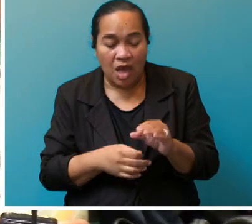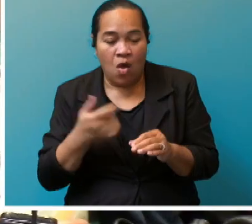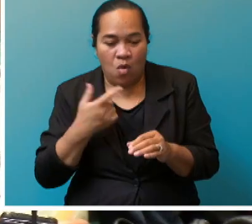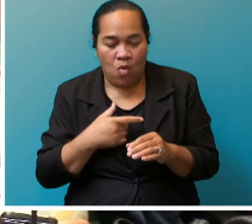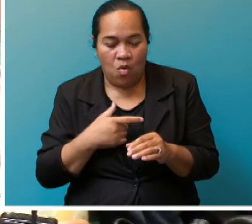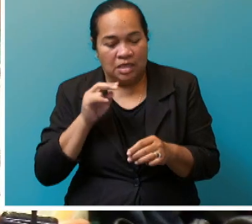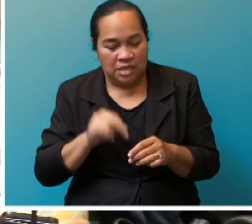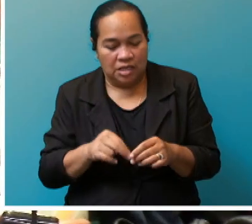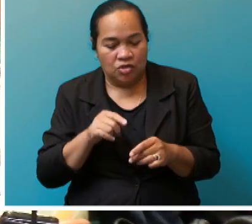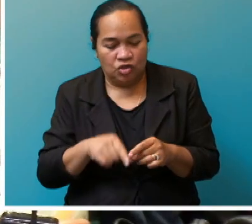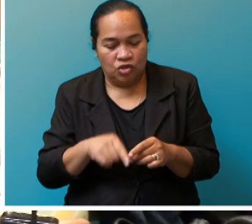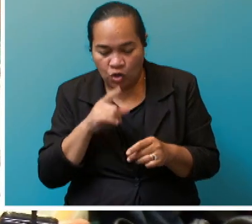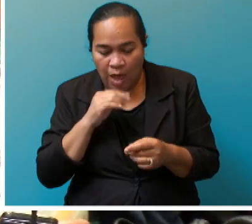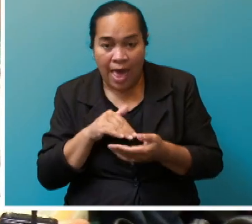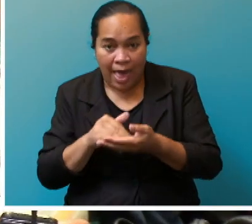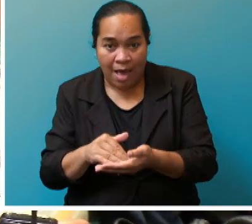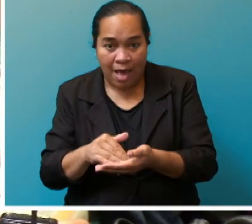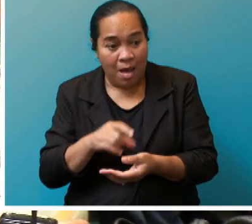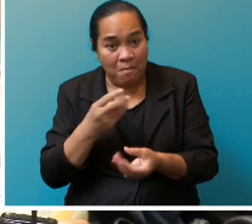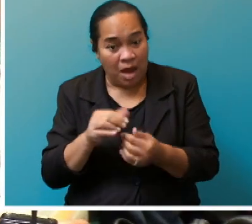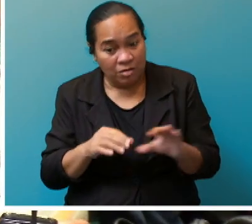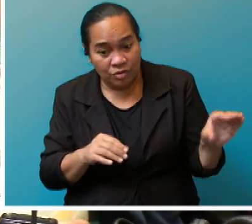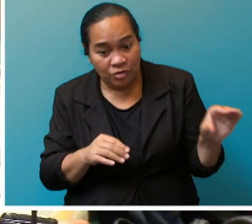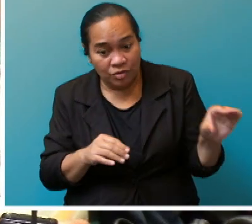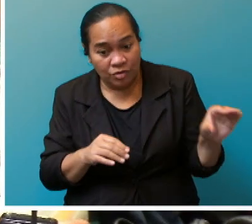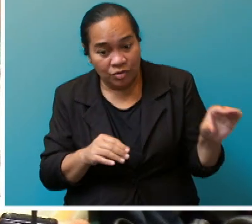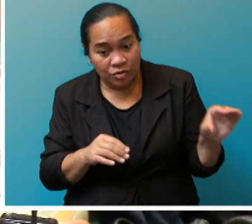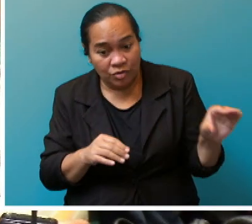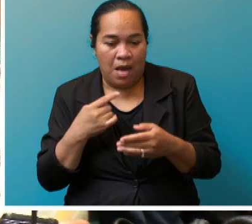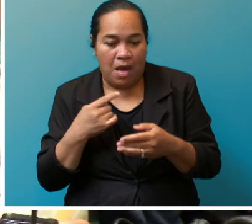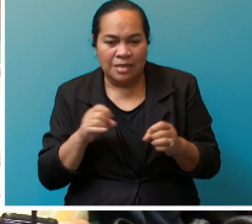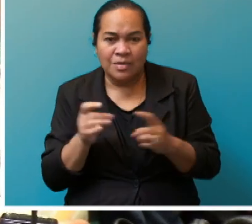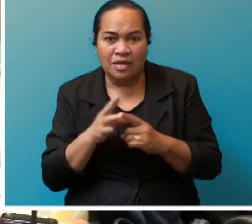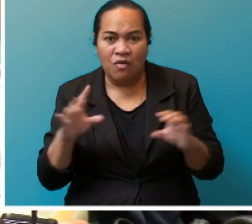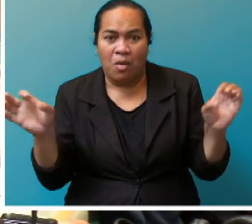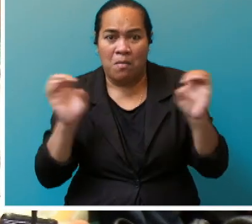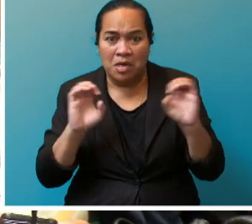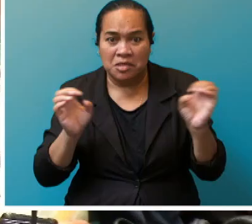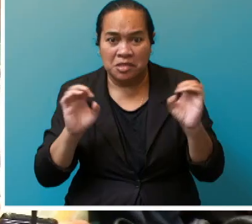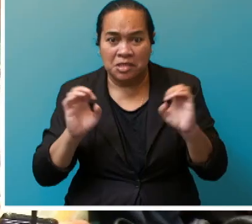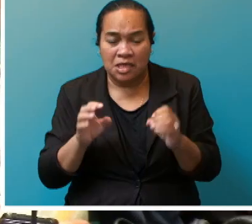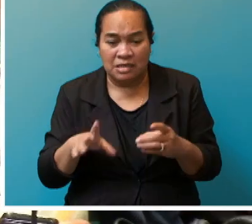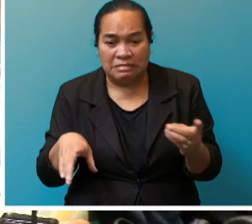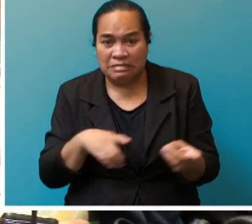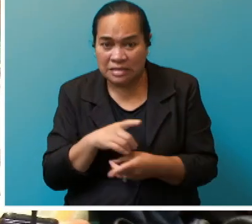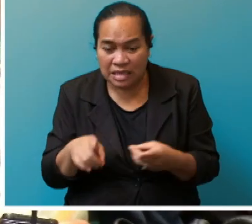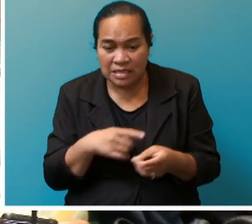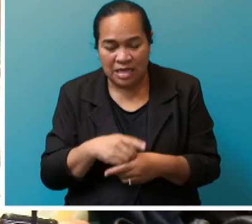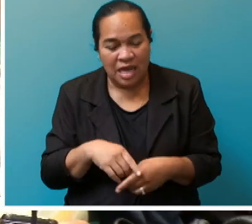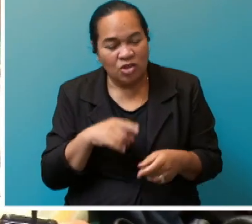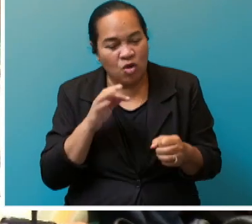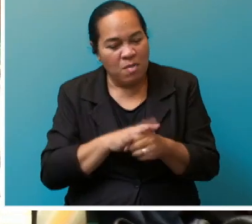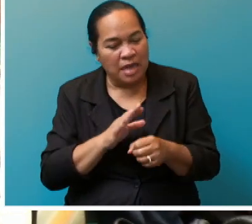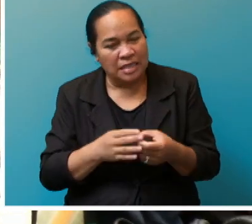tangible interventions to increase our resilience to climate emergency. The PRF will provide simplified access